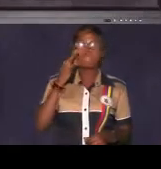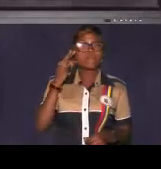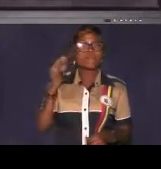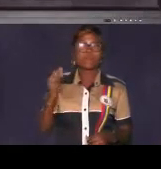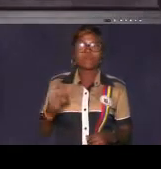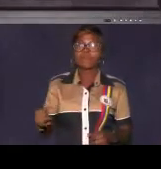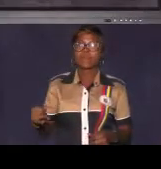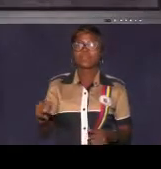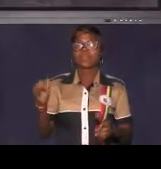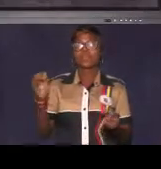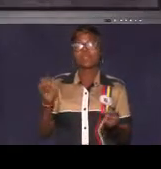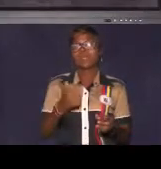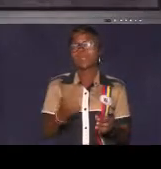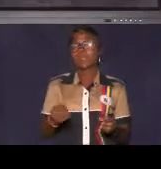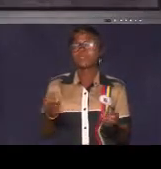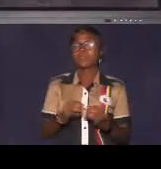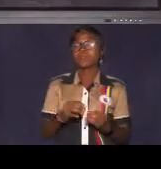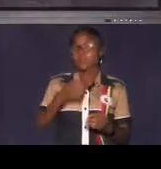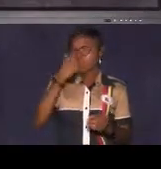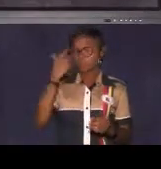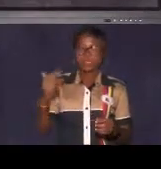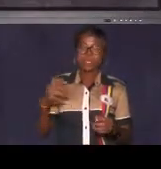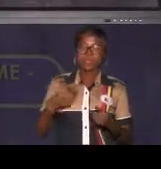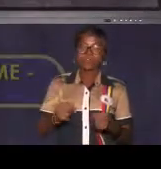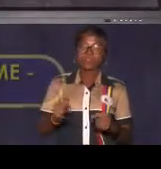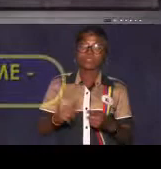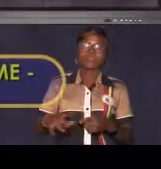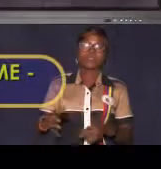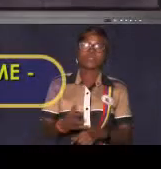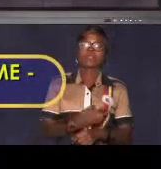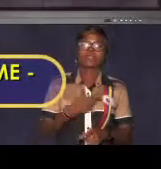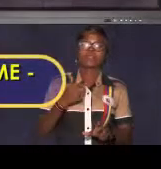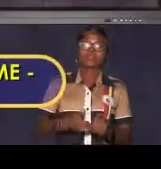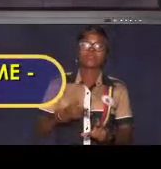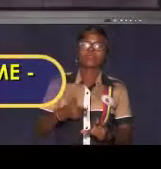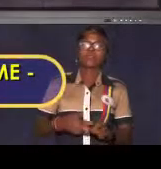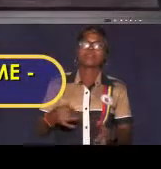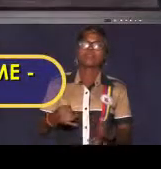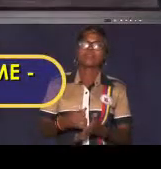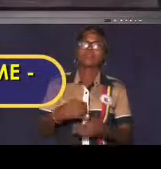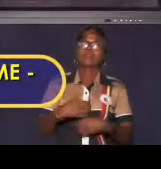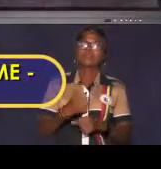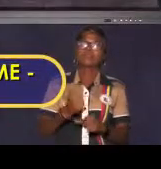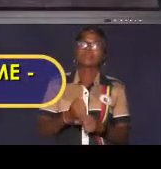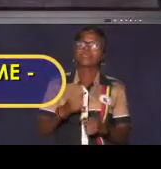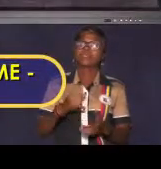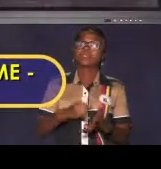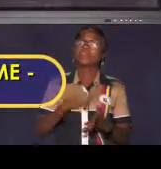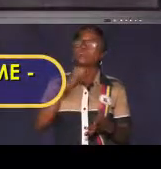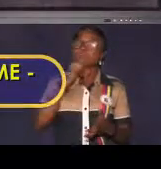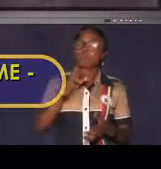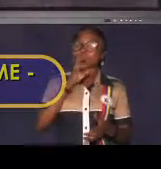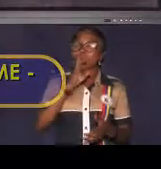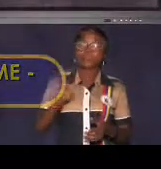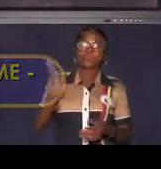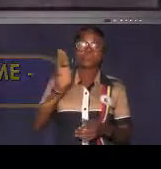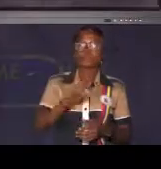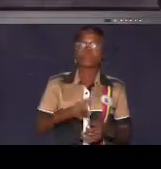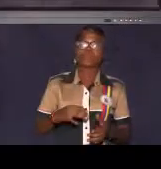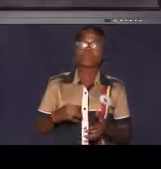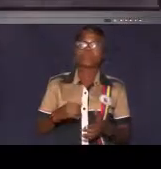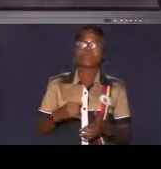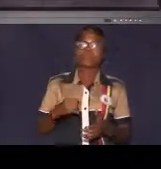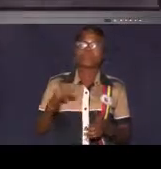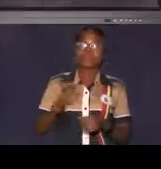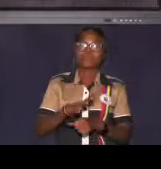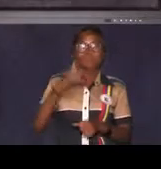of the trying to get that petroleum from the soil. So it will make the soil not to be useful for farming or